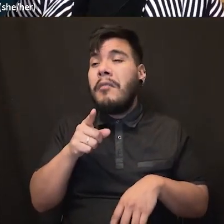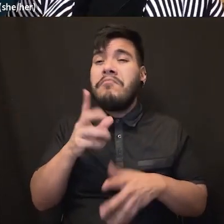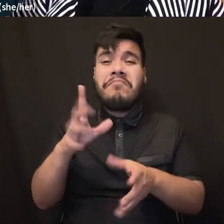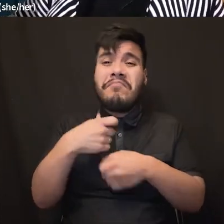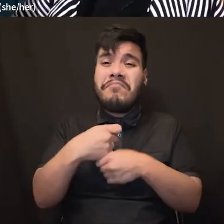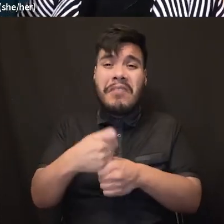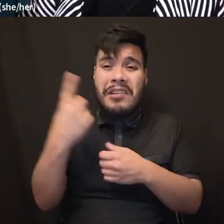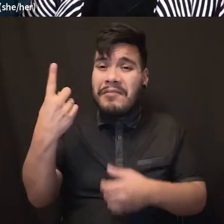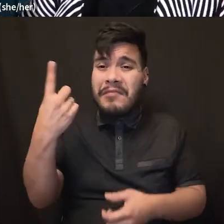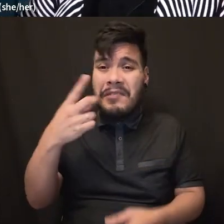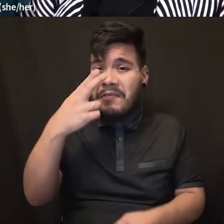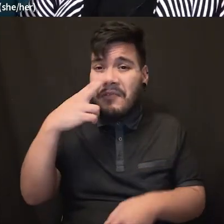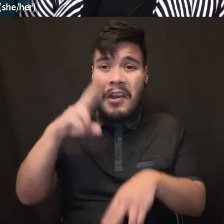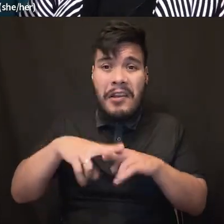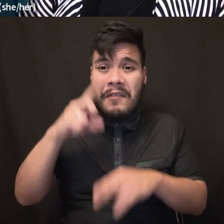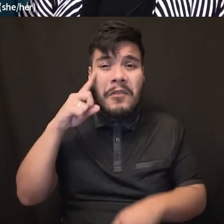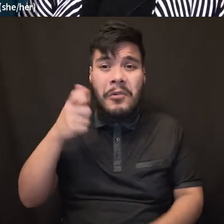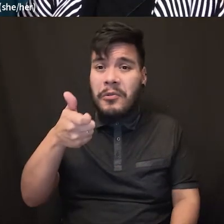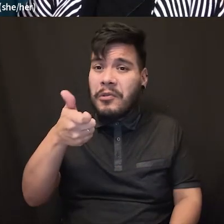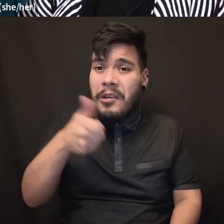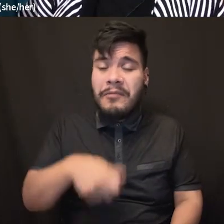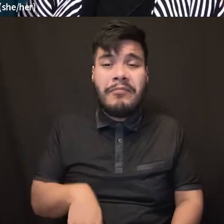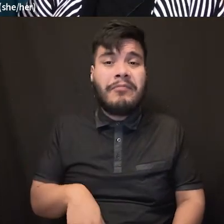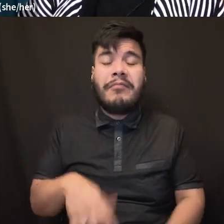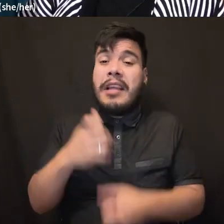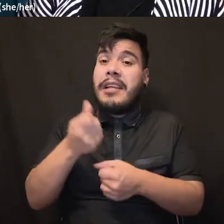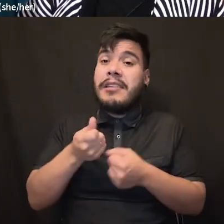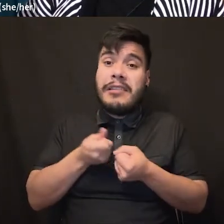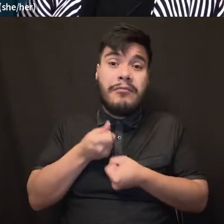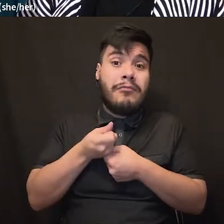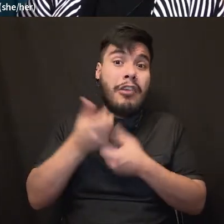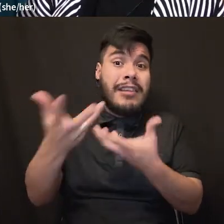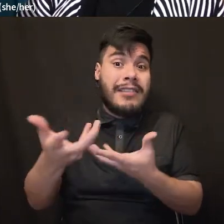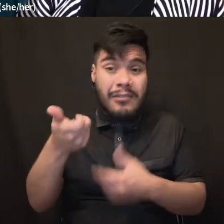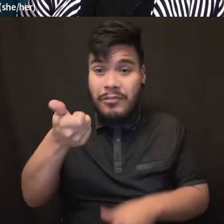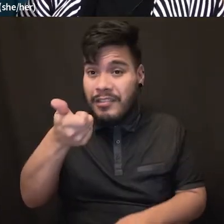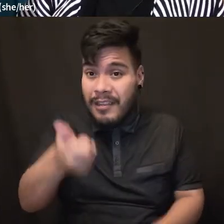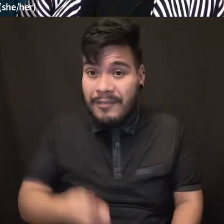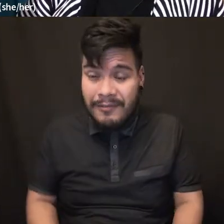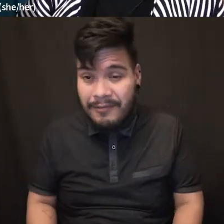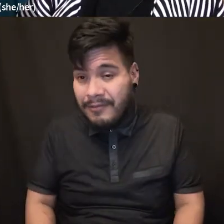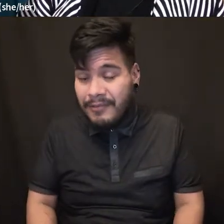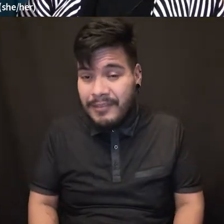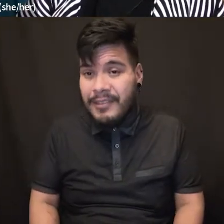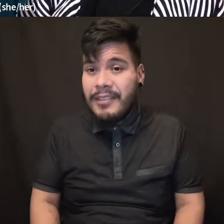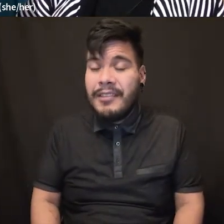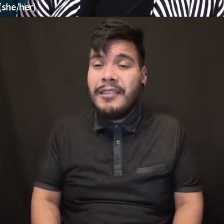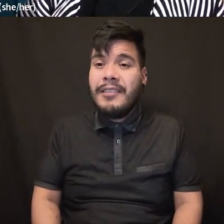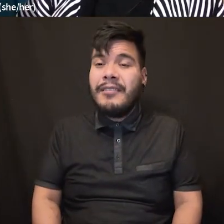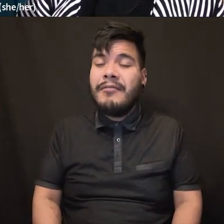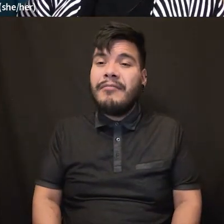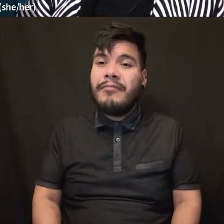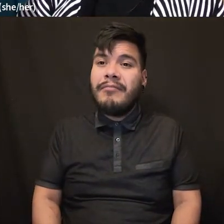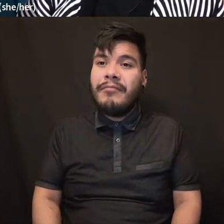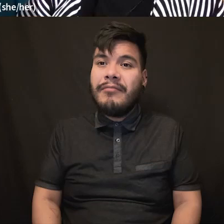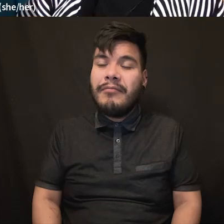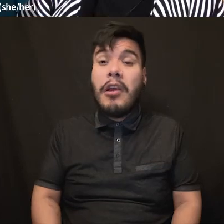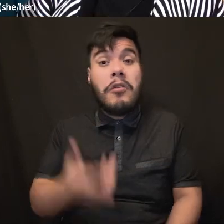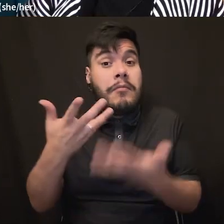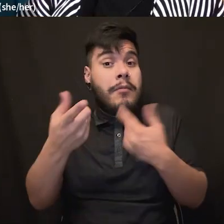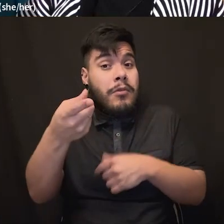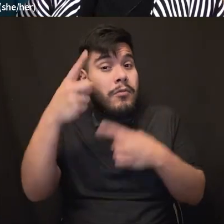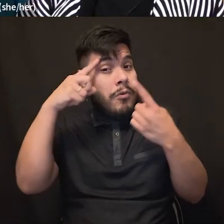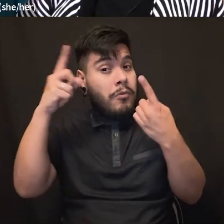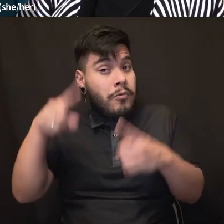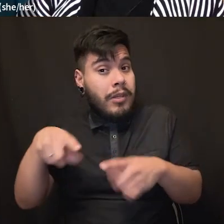for you, that is something that expresses you. And also you might agree with the